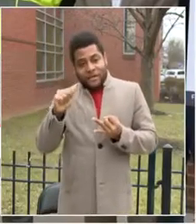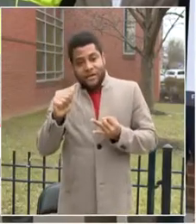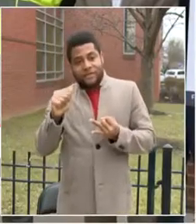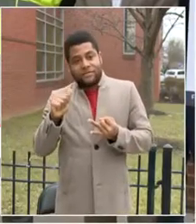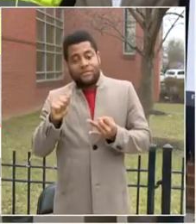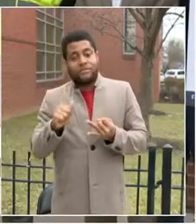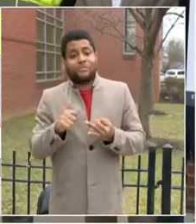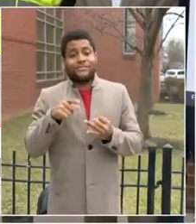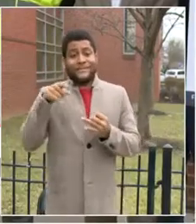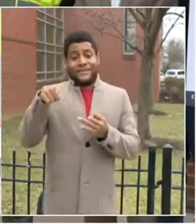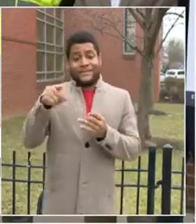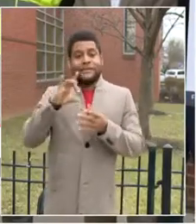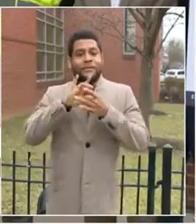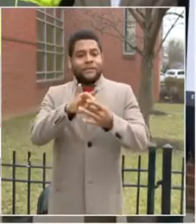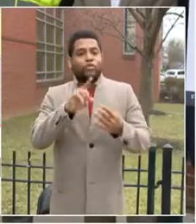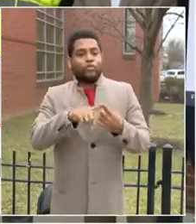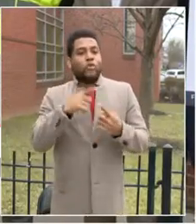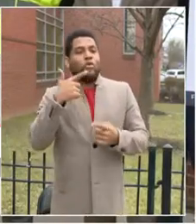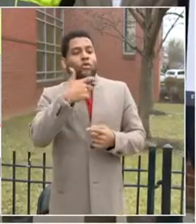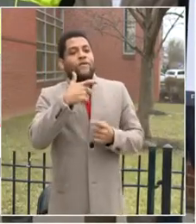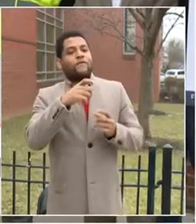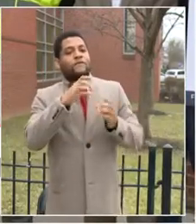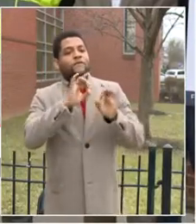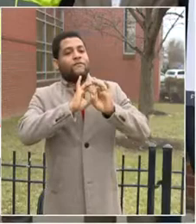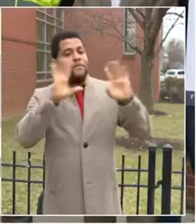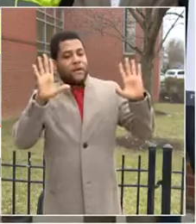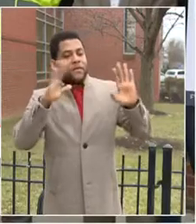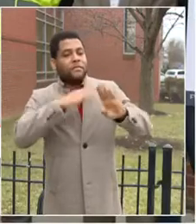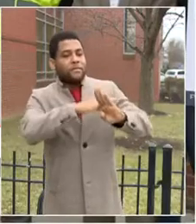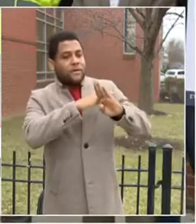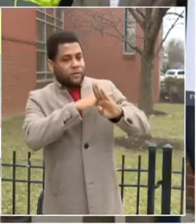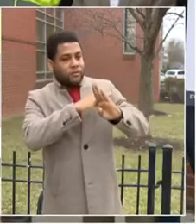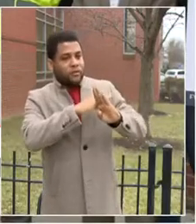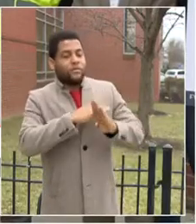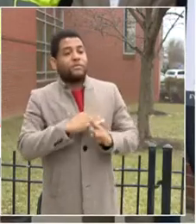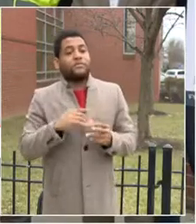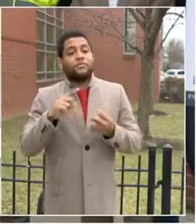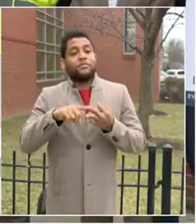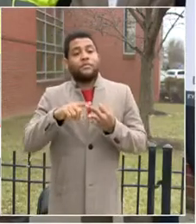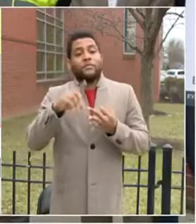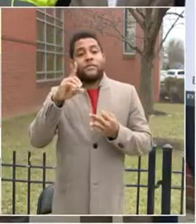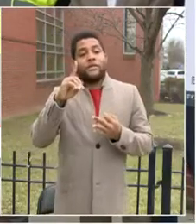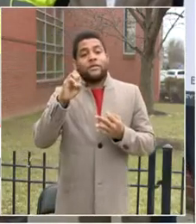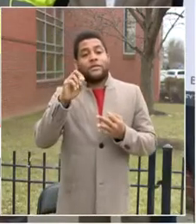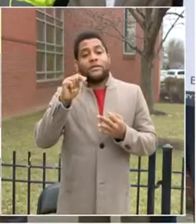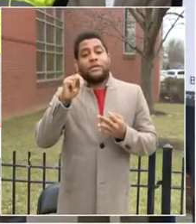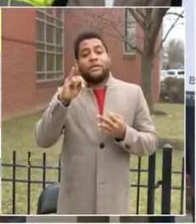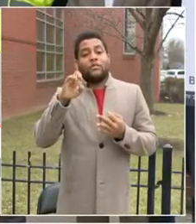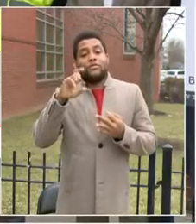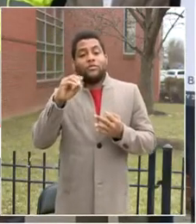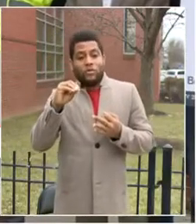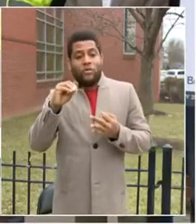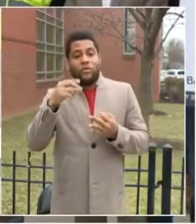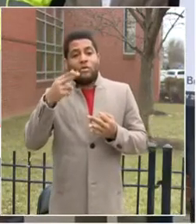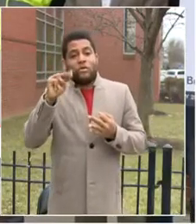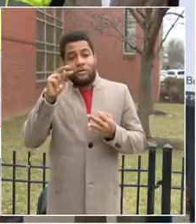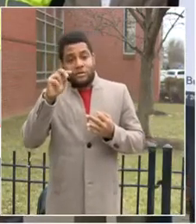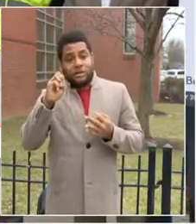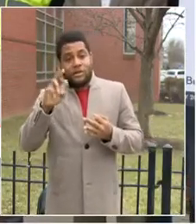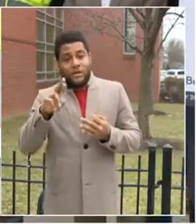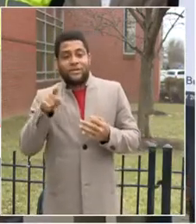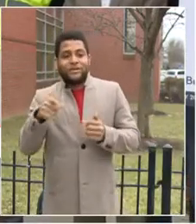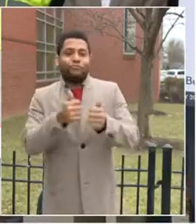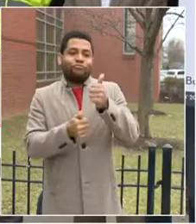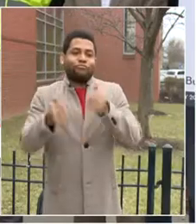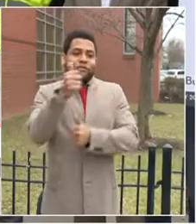Delano Hunter, the Director of the Department of Parks and Recreation, and Delano is also serving as our